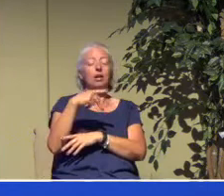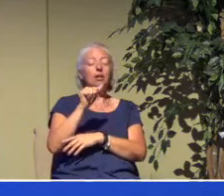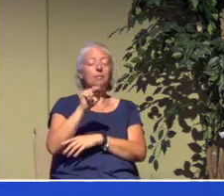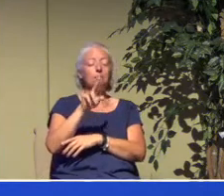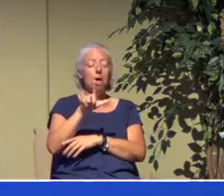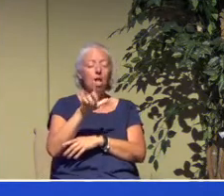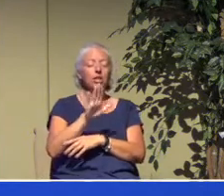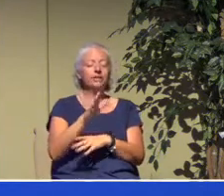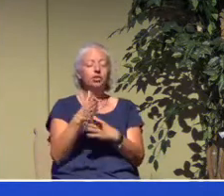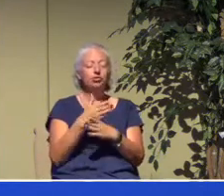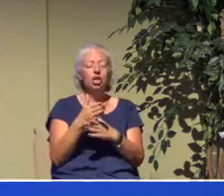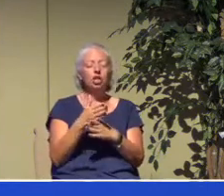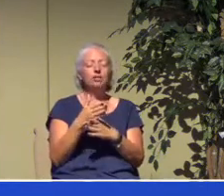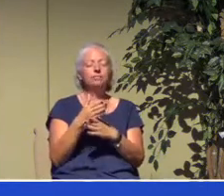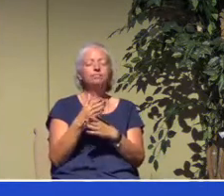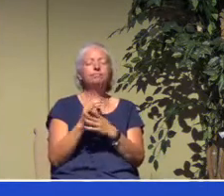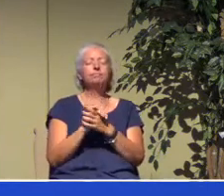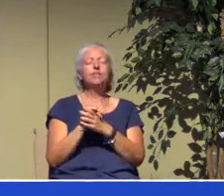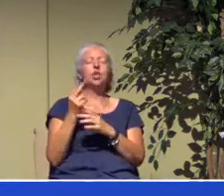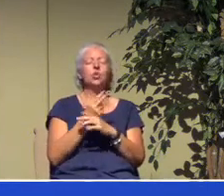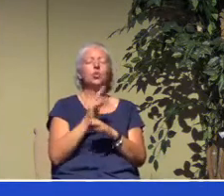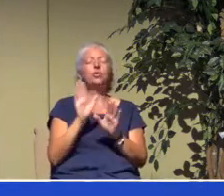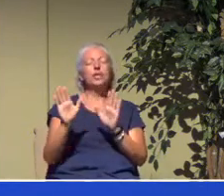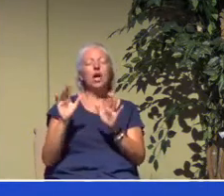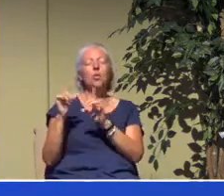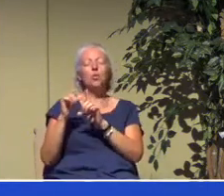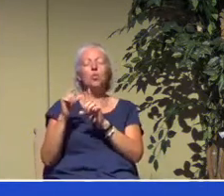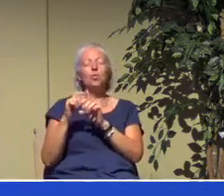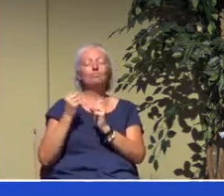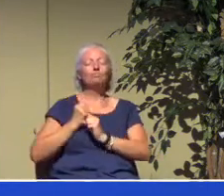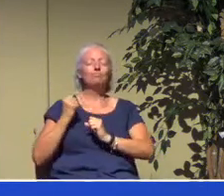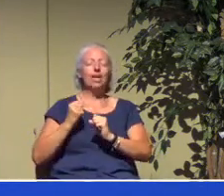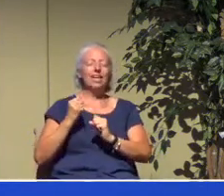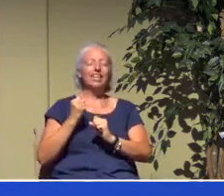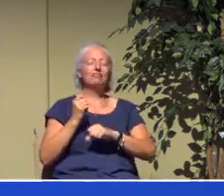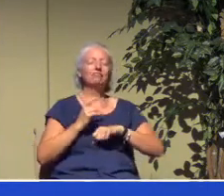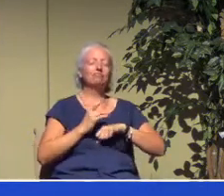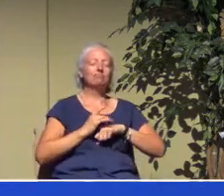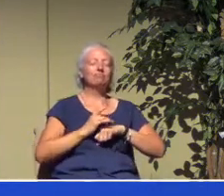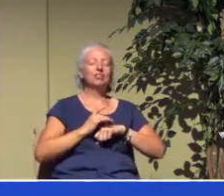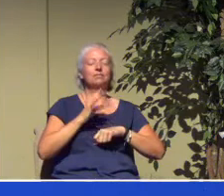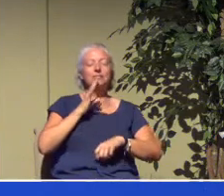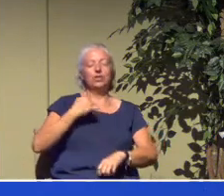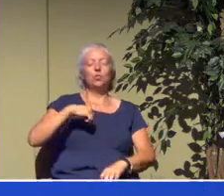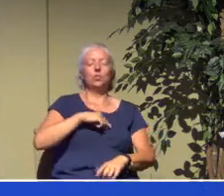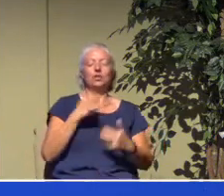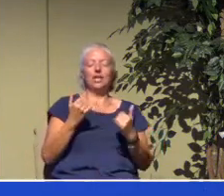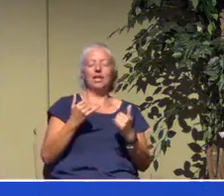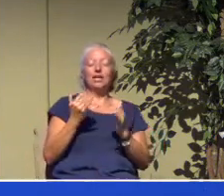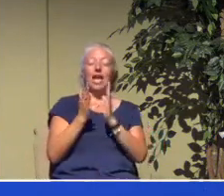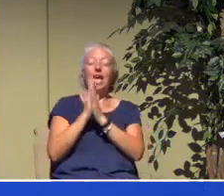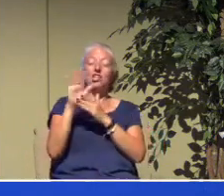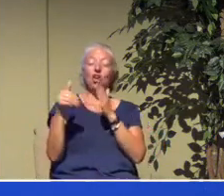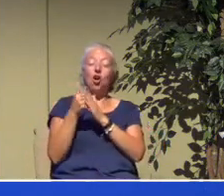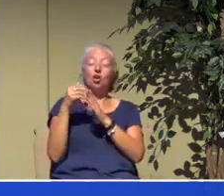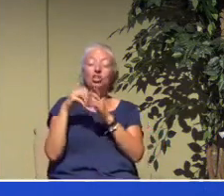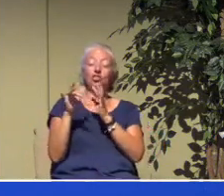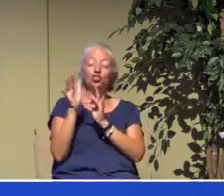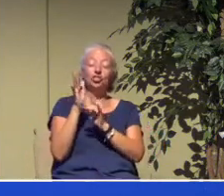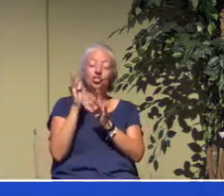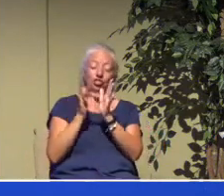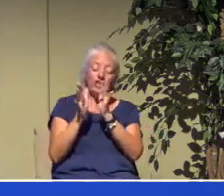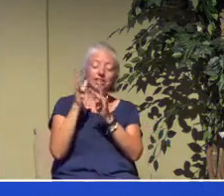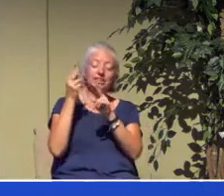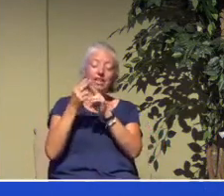And Lord, just use their words mightily, Lord, to speak to us today. And we just ask all these things in Jesus' precious name.